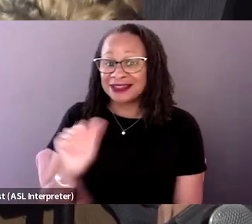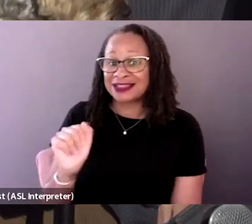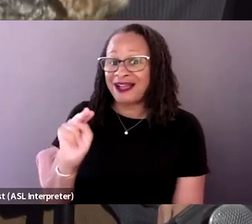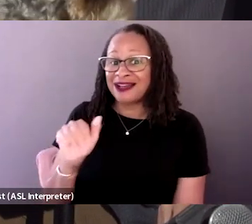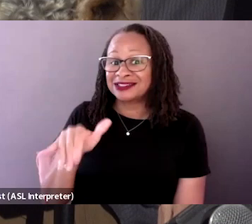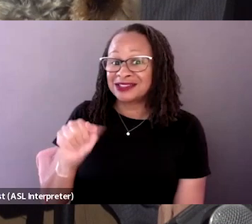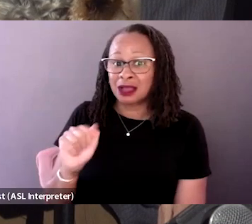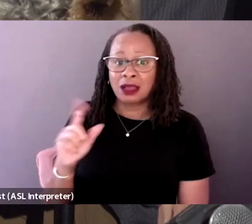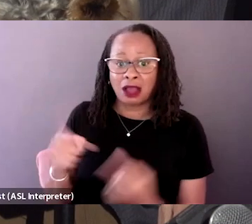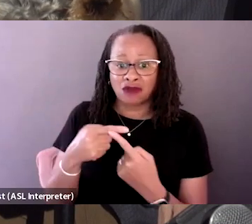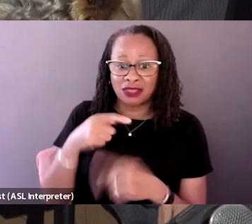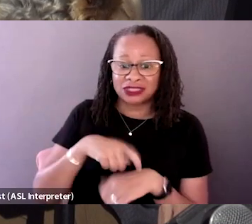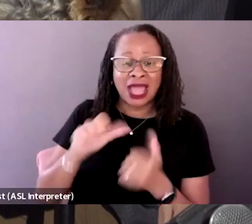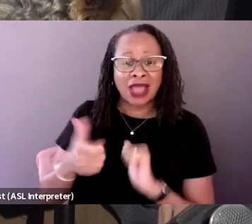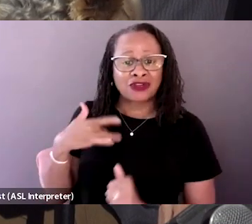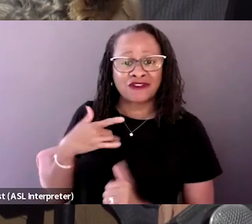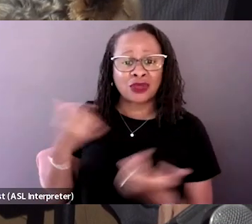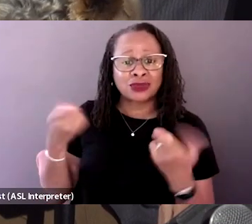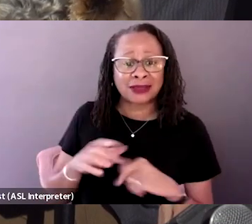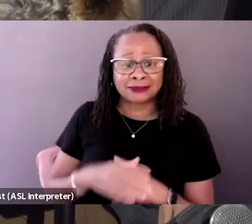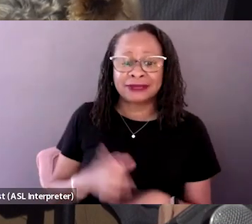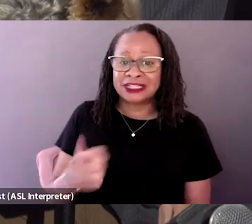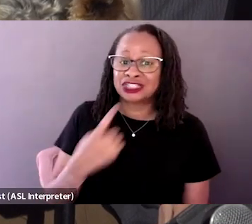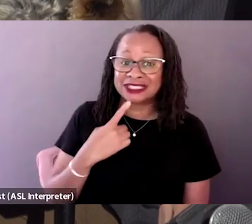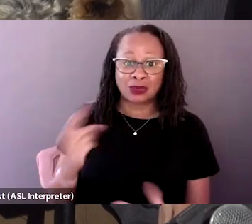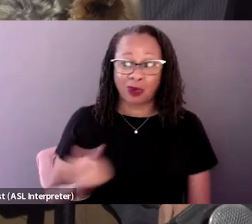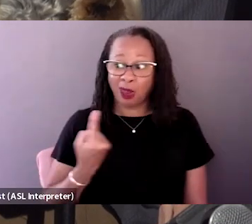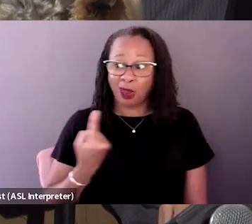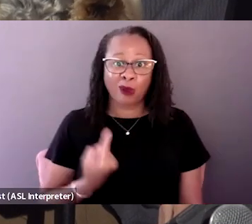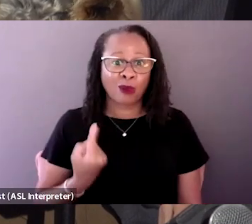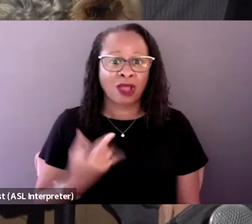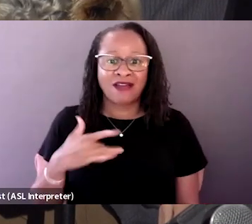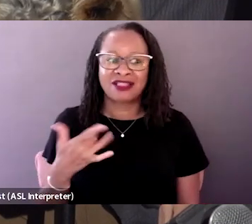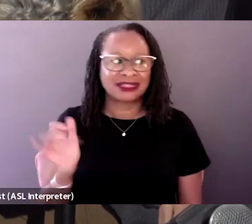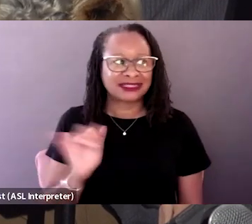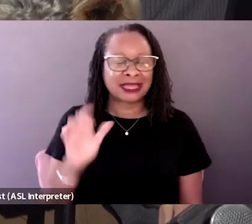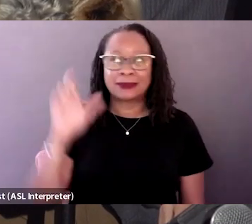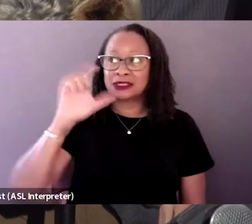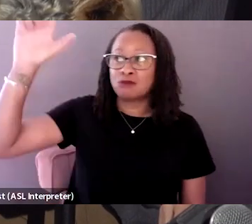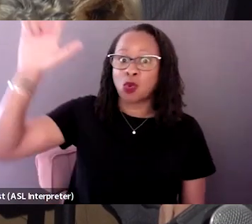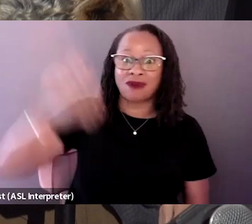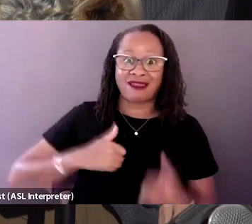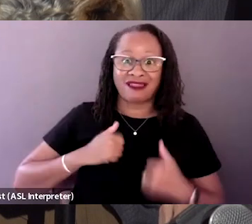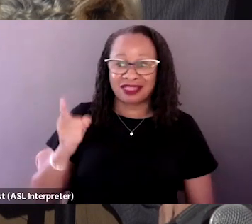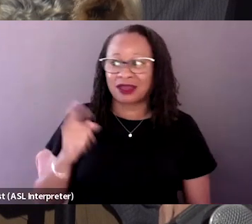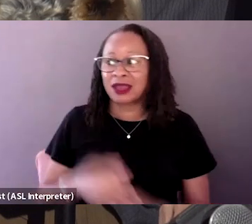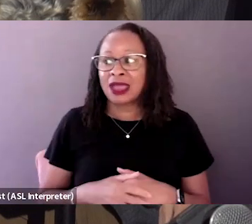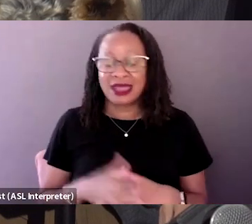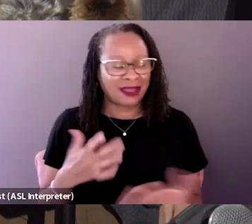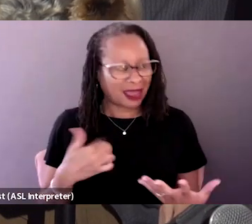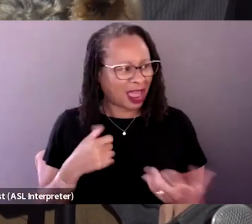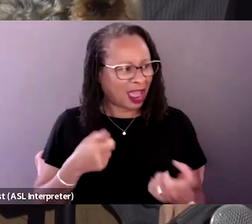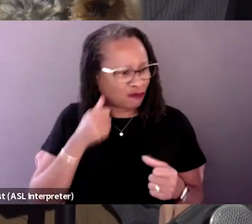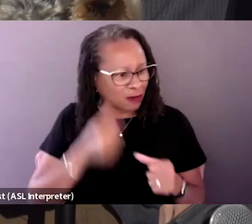I asked Anya around this time, "How are you feeling about what's happening?" And she said, "We're so alone here, we feel like we're on the moon." And this